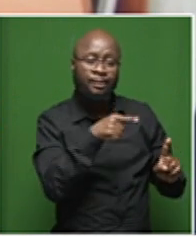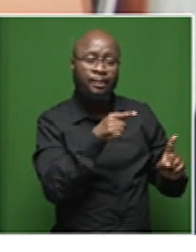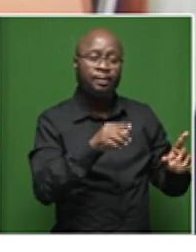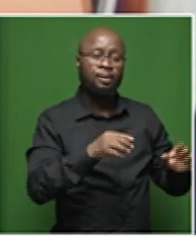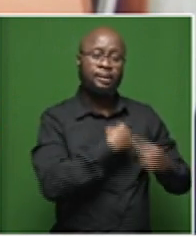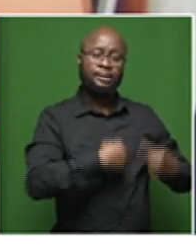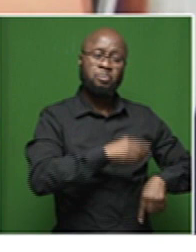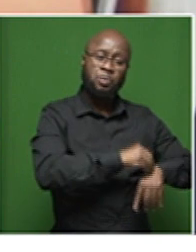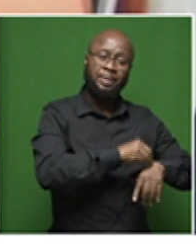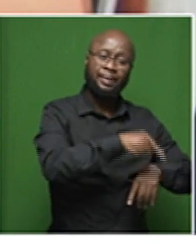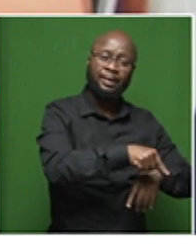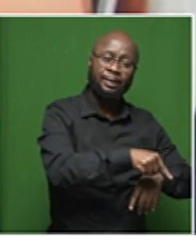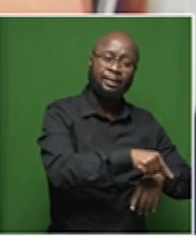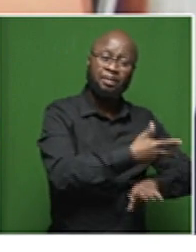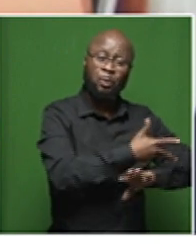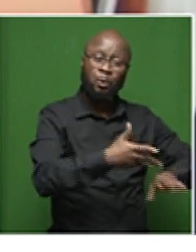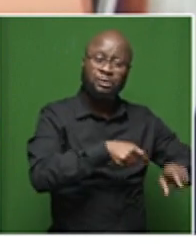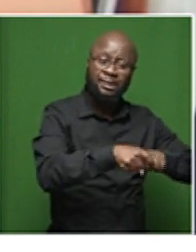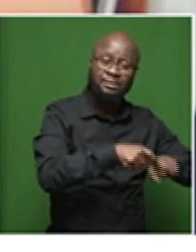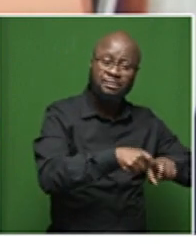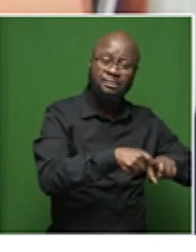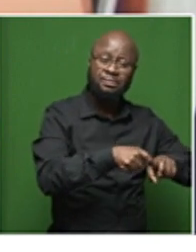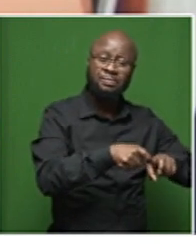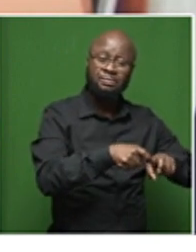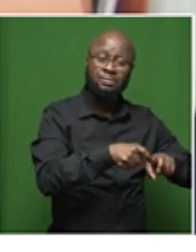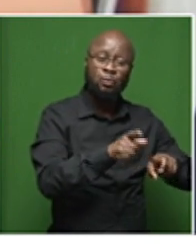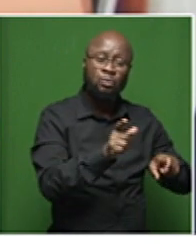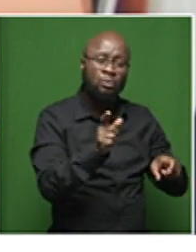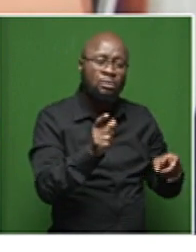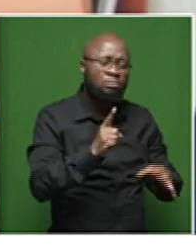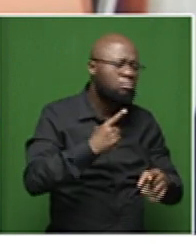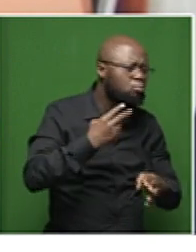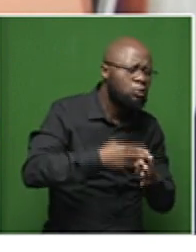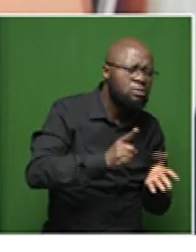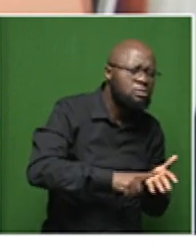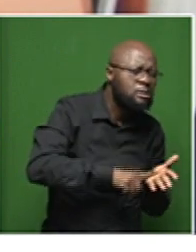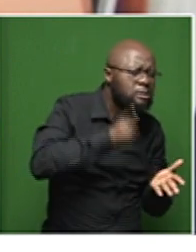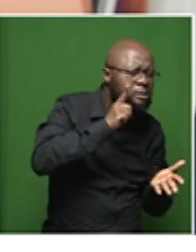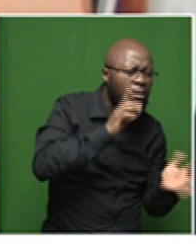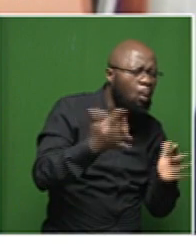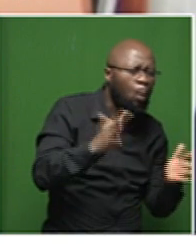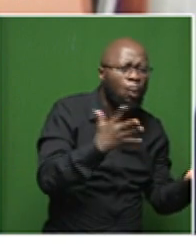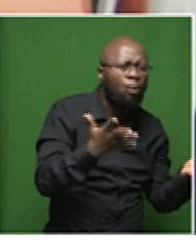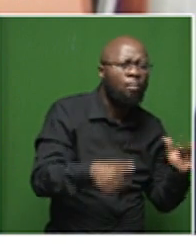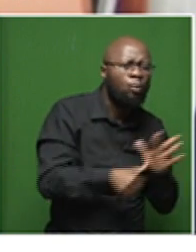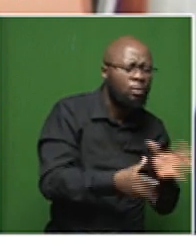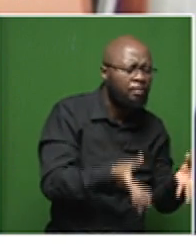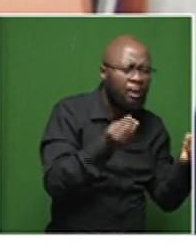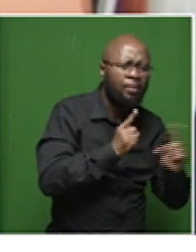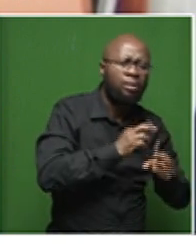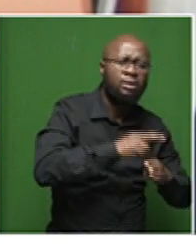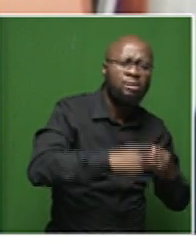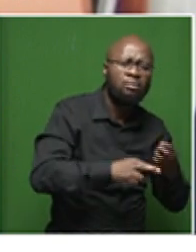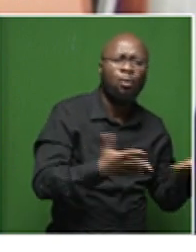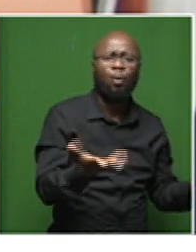easily do blood tests, urine tests to check for kidney problems. So she can be screened for complications. Then the